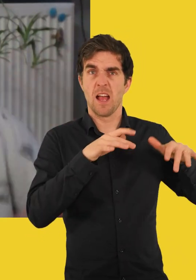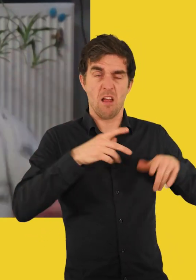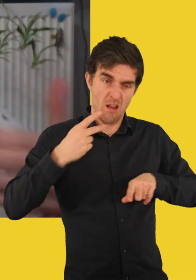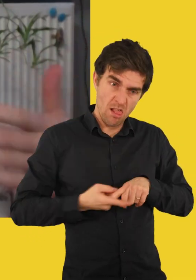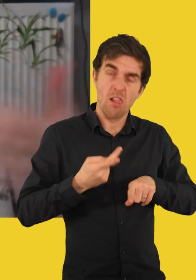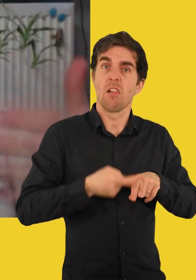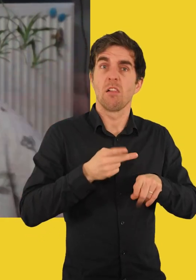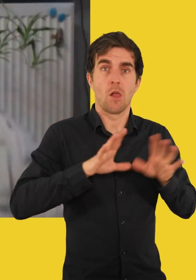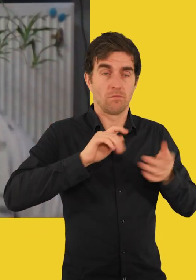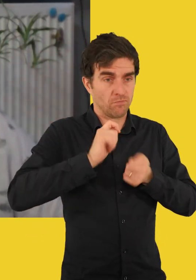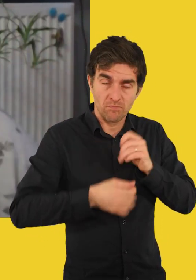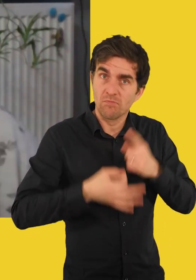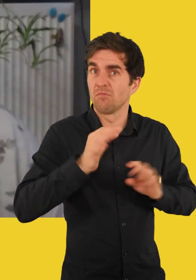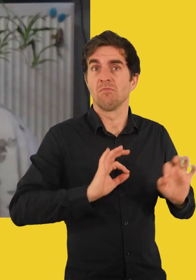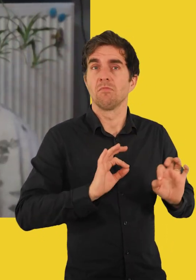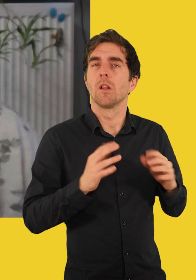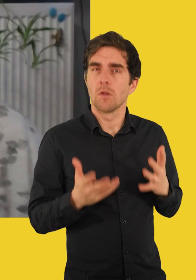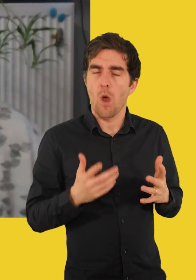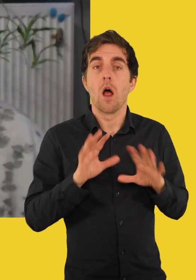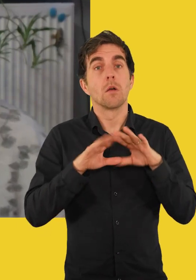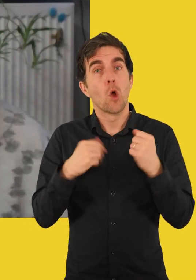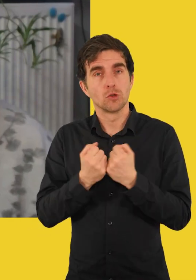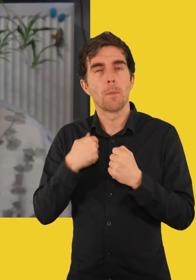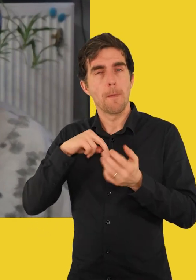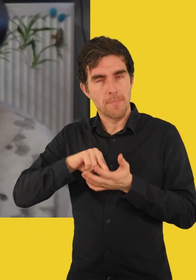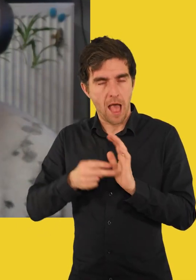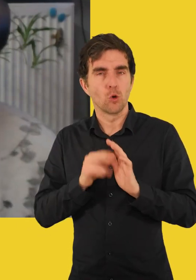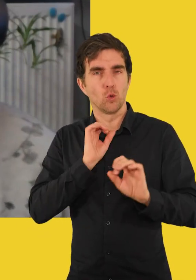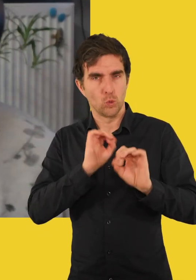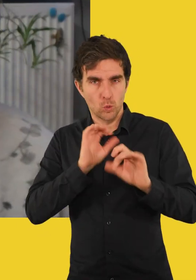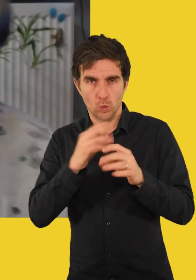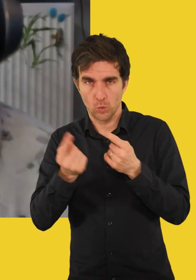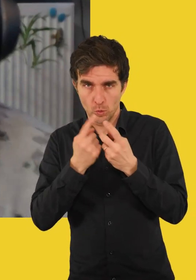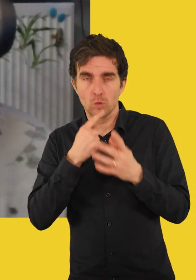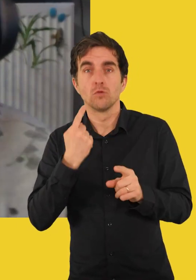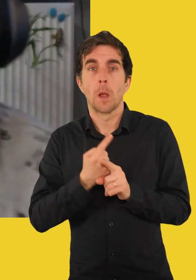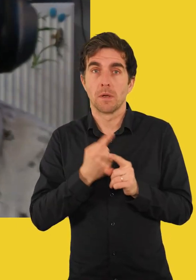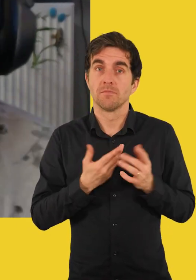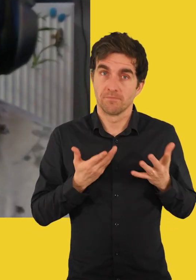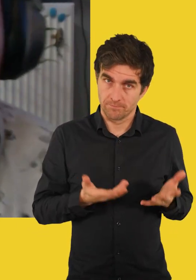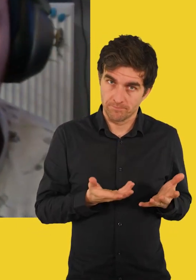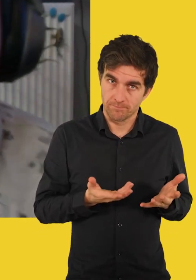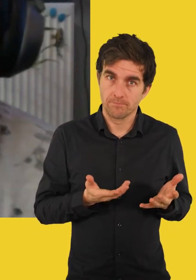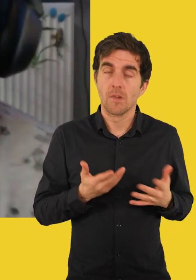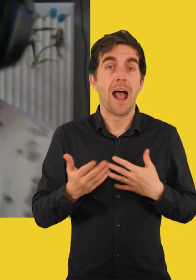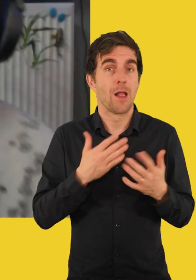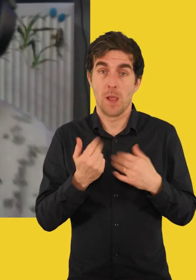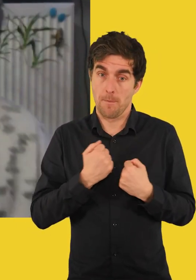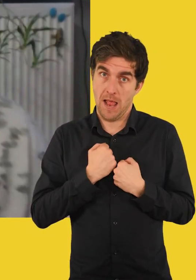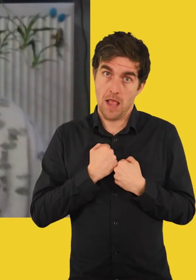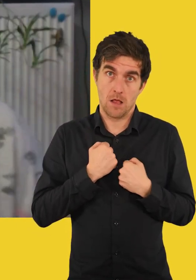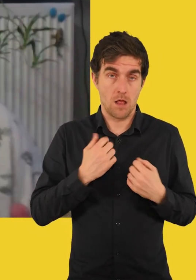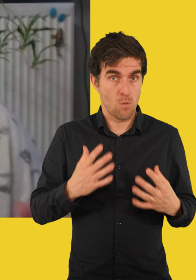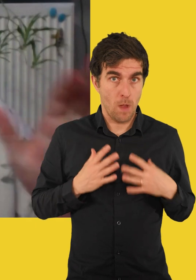to be replicated and persist. And that's what the workshop I was planning sought to address. Anyway, as part of